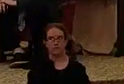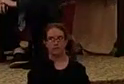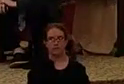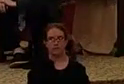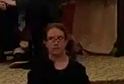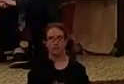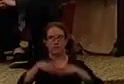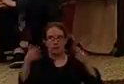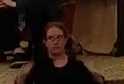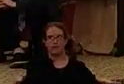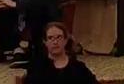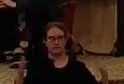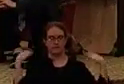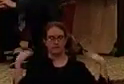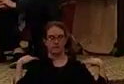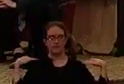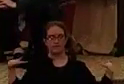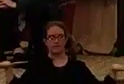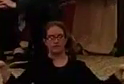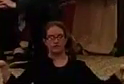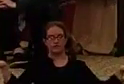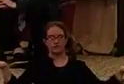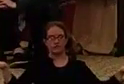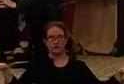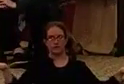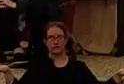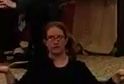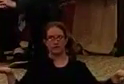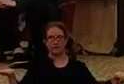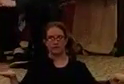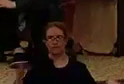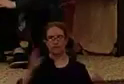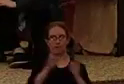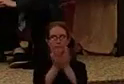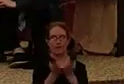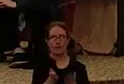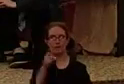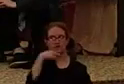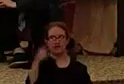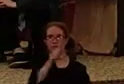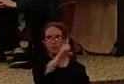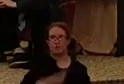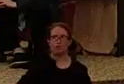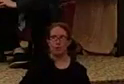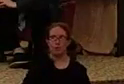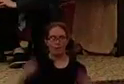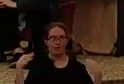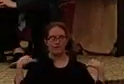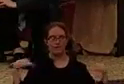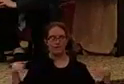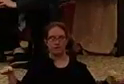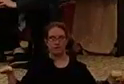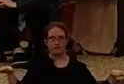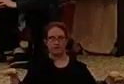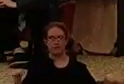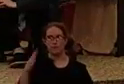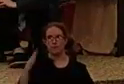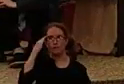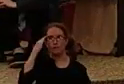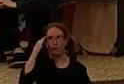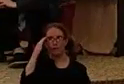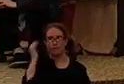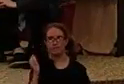by the presence of an angel. Amen. The Bible said it was the Lord of hosts. Amen. You know